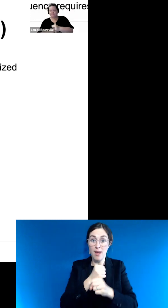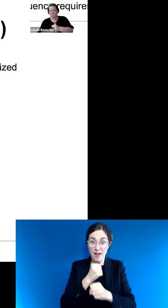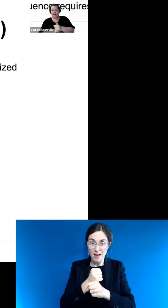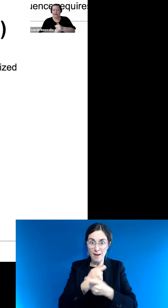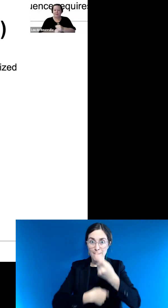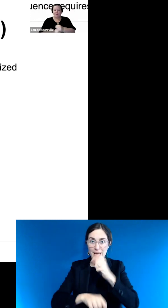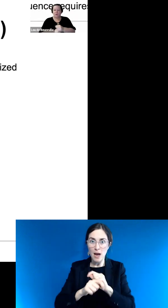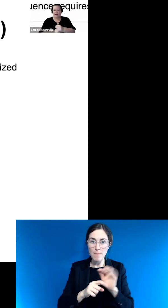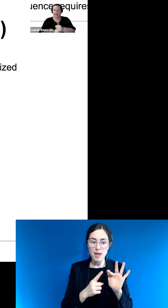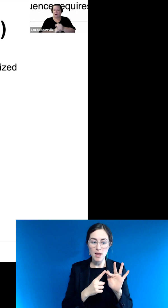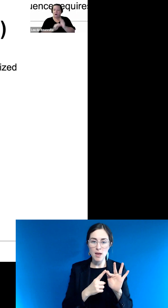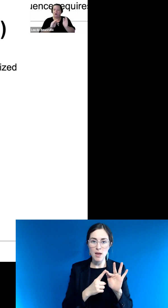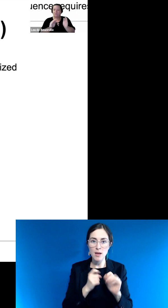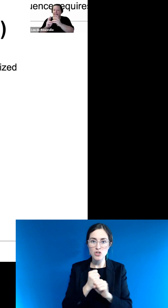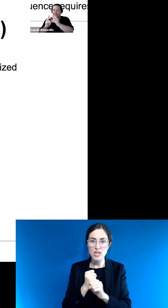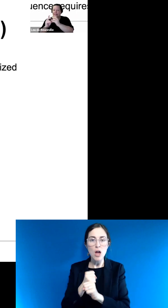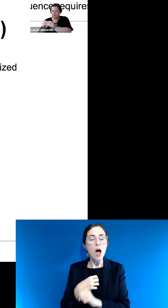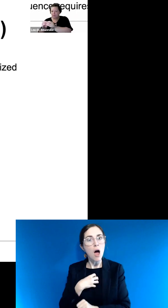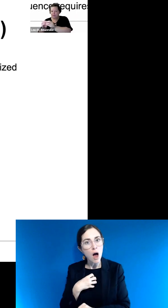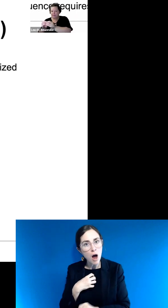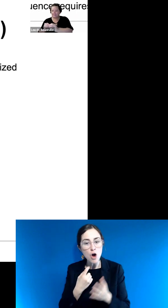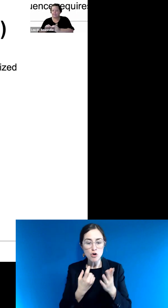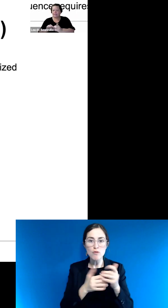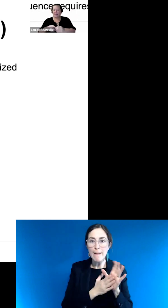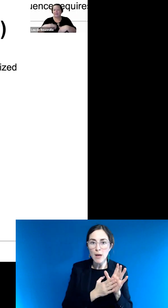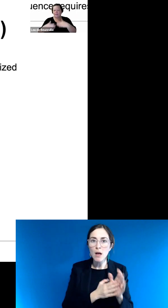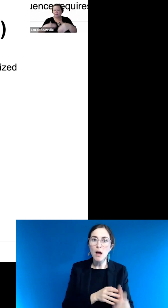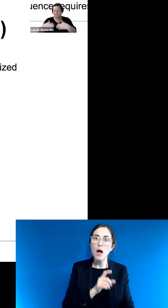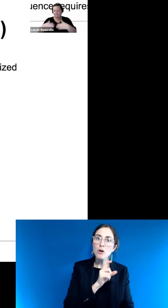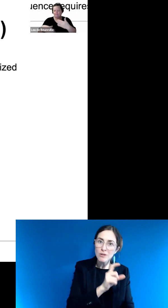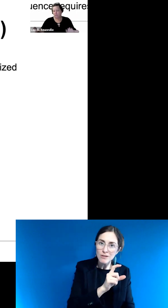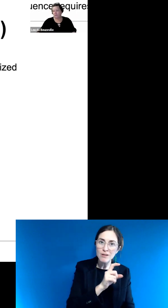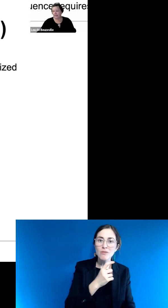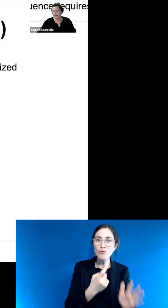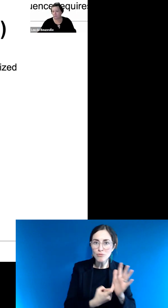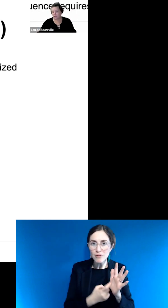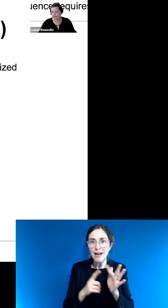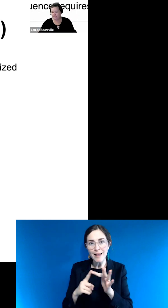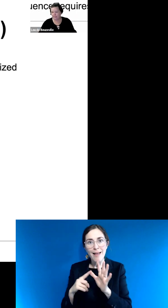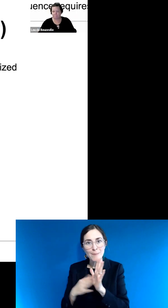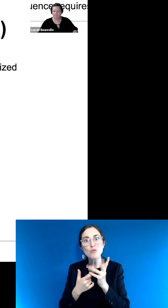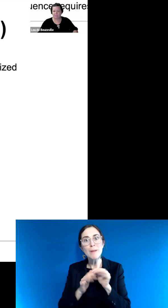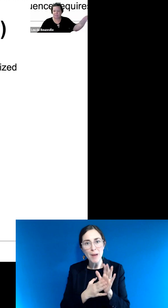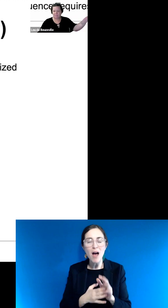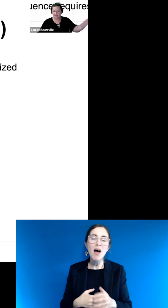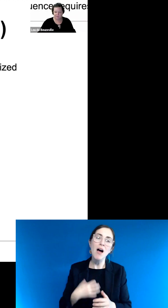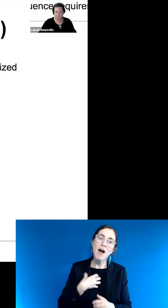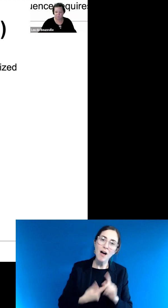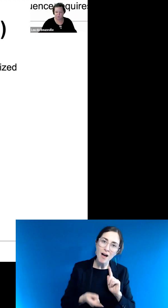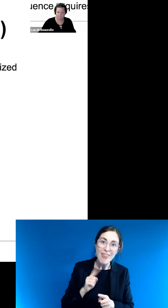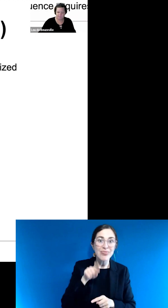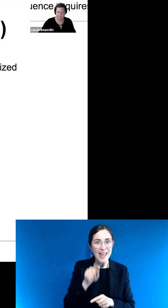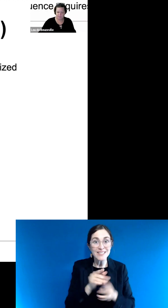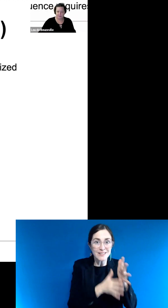letter. And they're aware that, things get spelt like this. And then, it takes a lot of practice to be spelling all